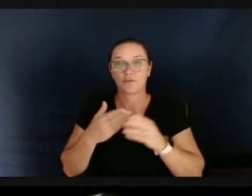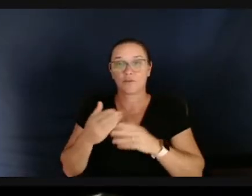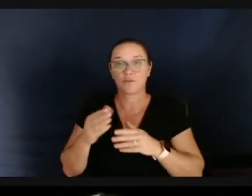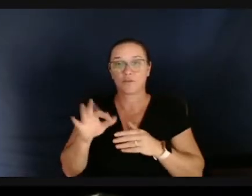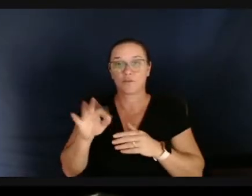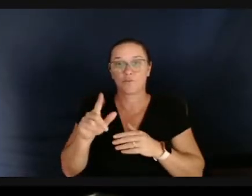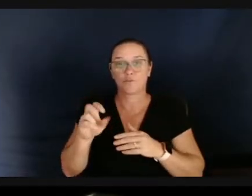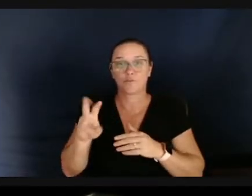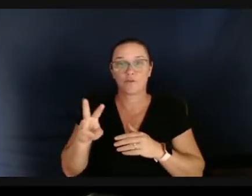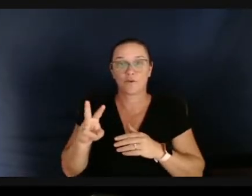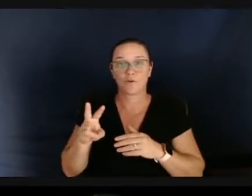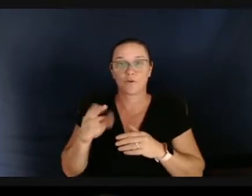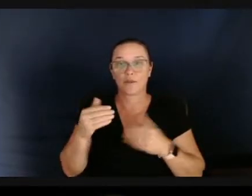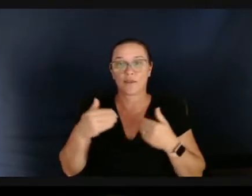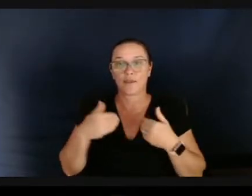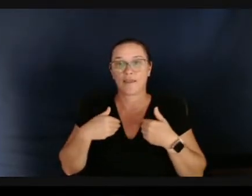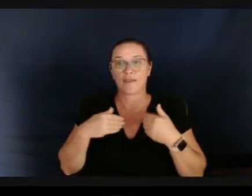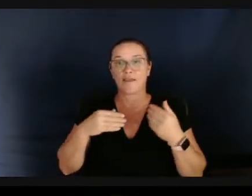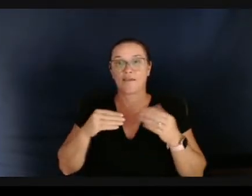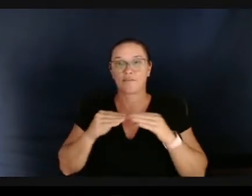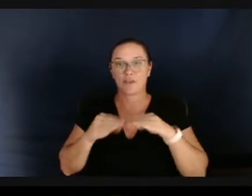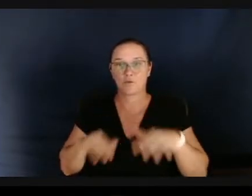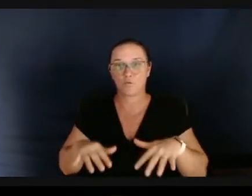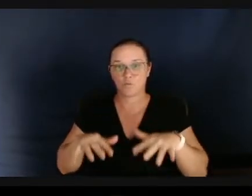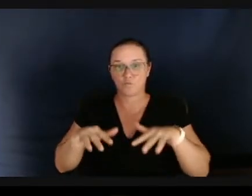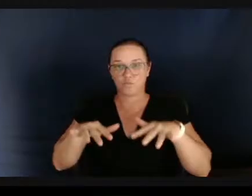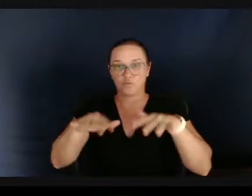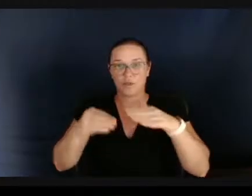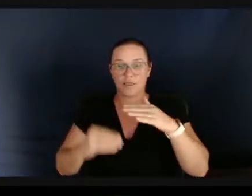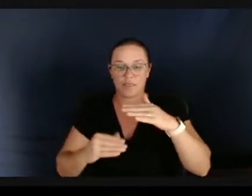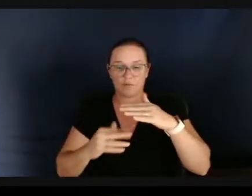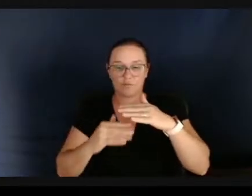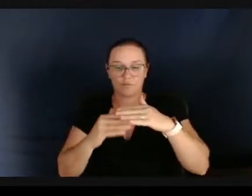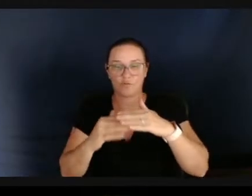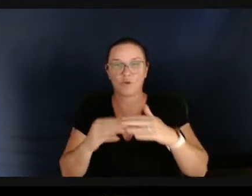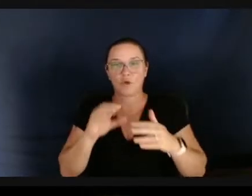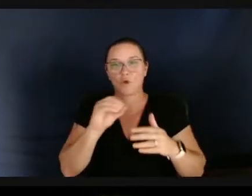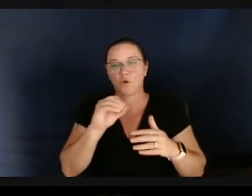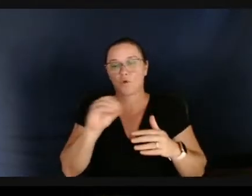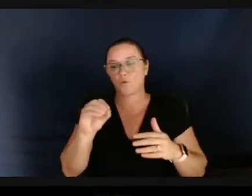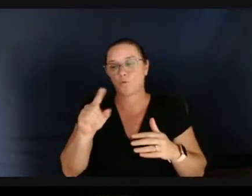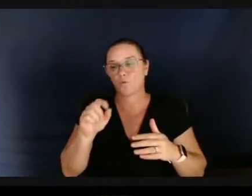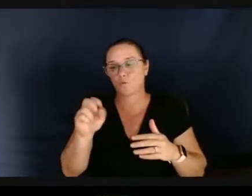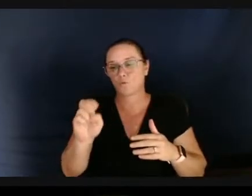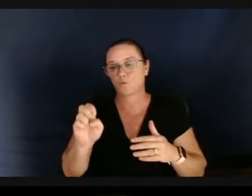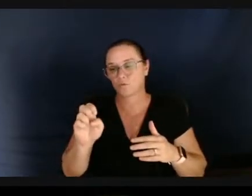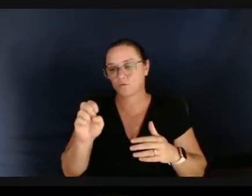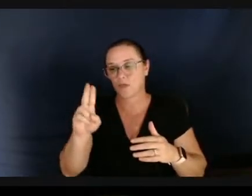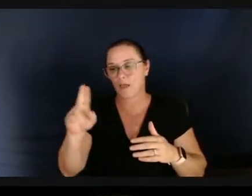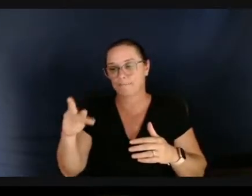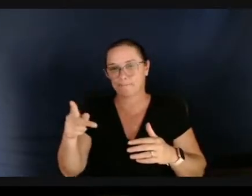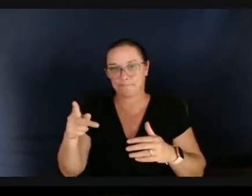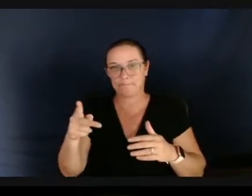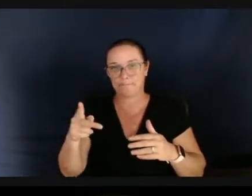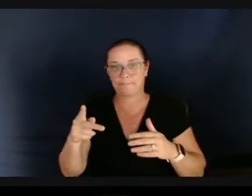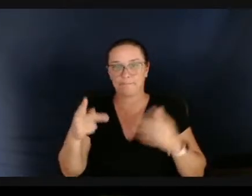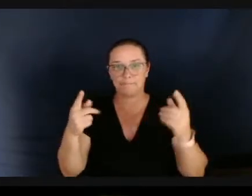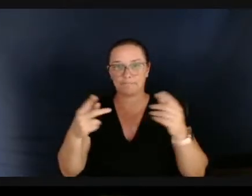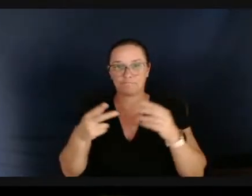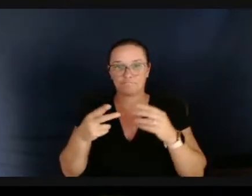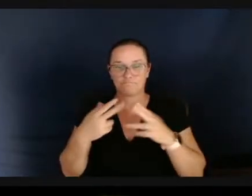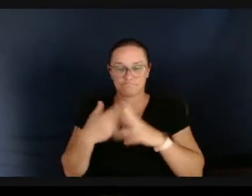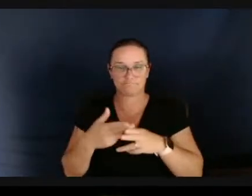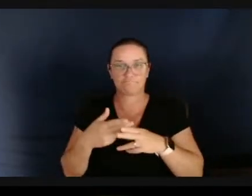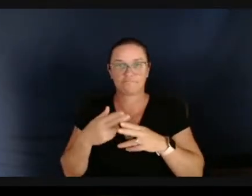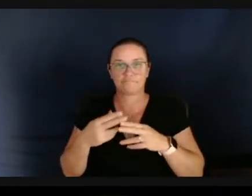also this injection and ooze-ups happening in this area quite a bit as well. And so you can see